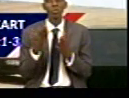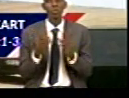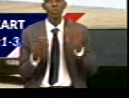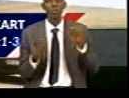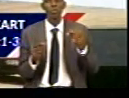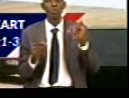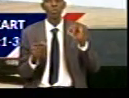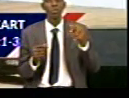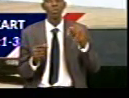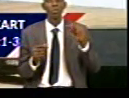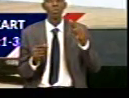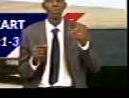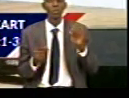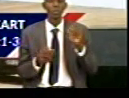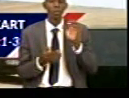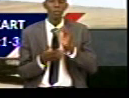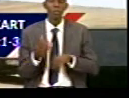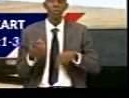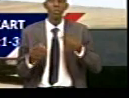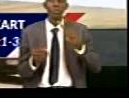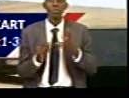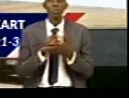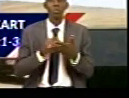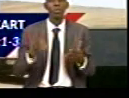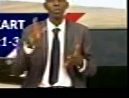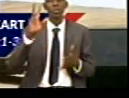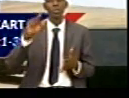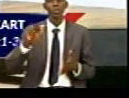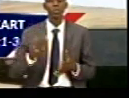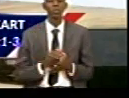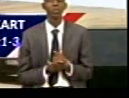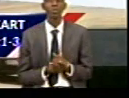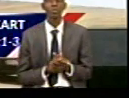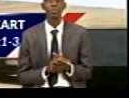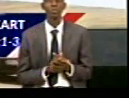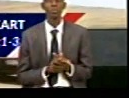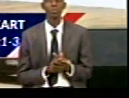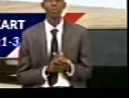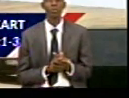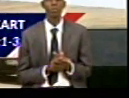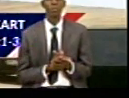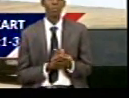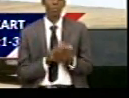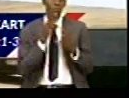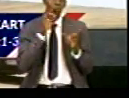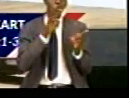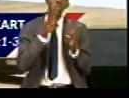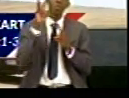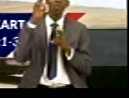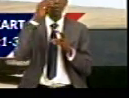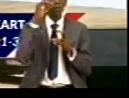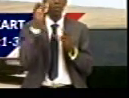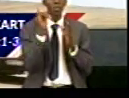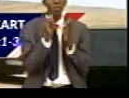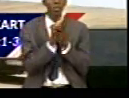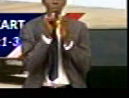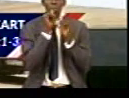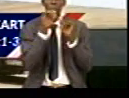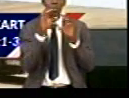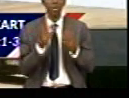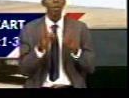verse 13. Titus chapter 2, we're reading from verse 13, looking for that blessed